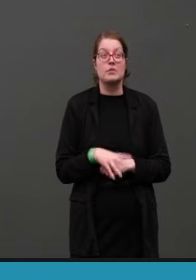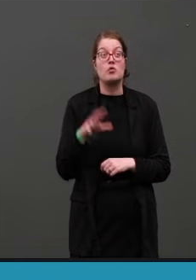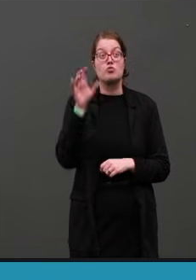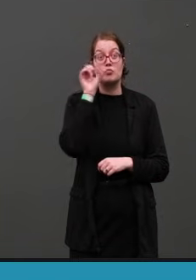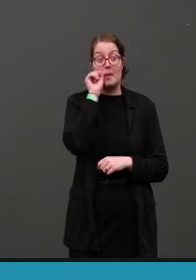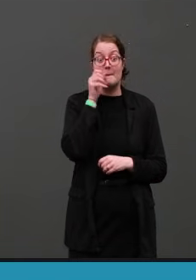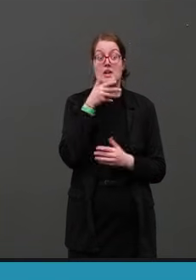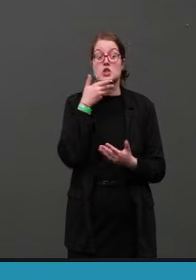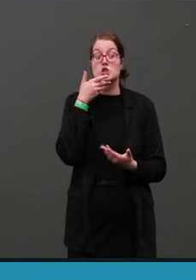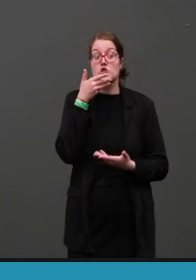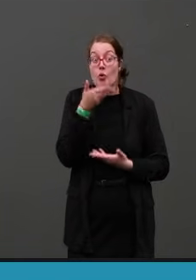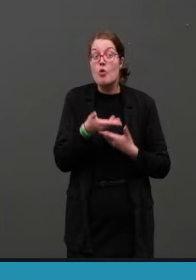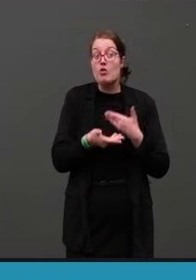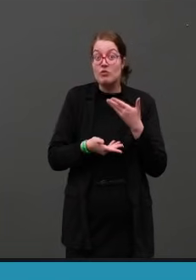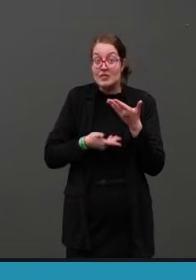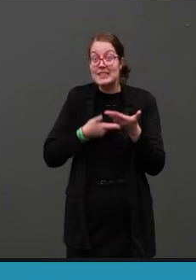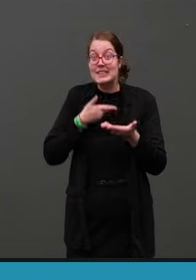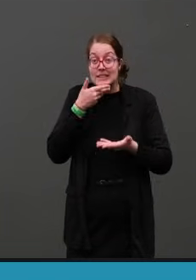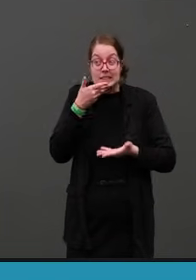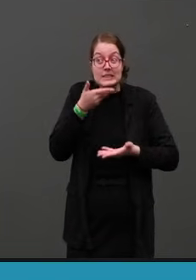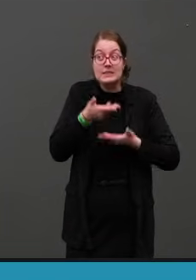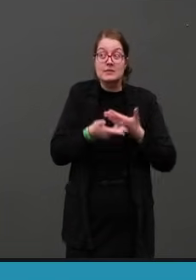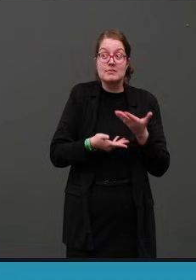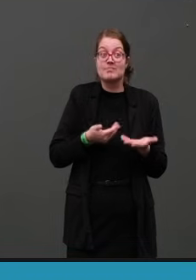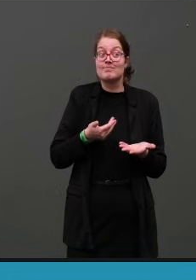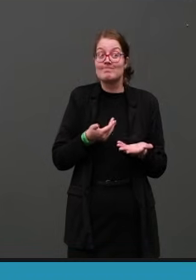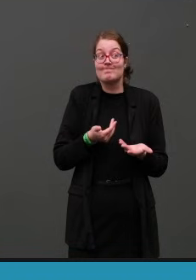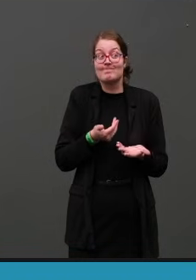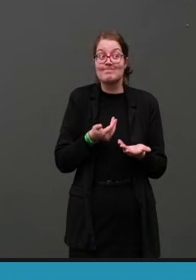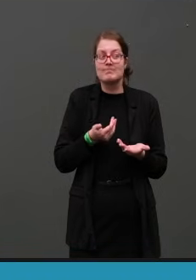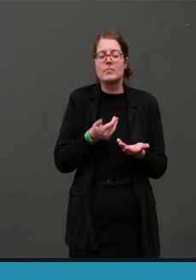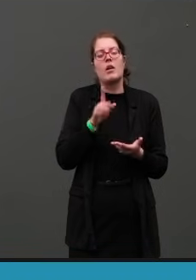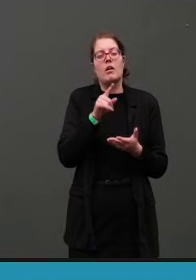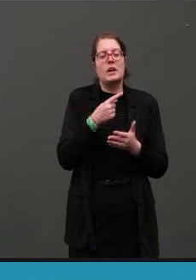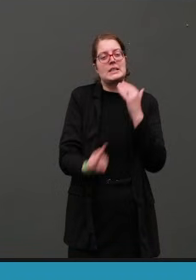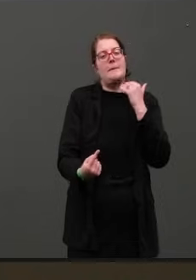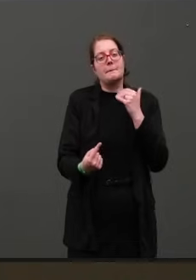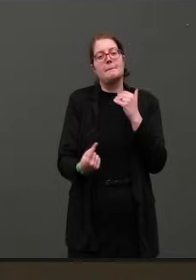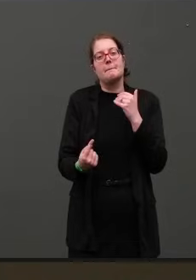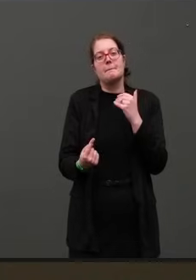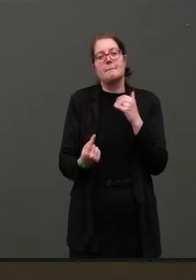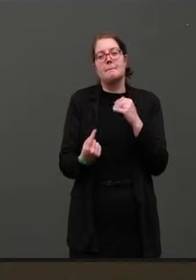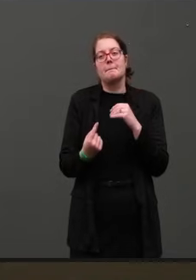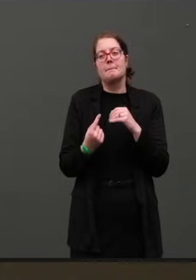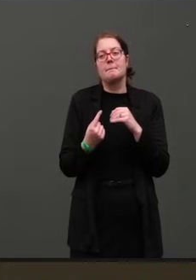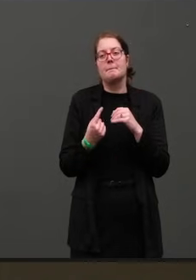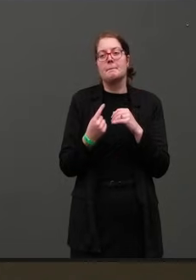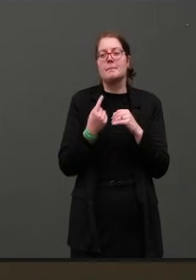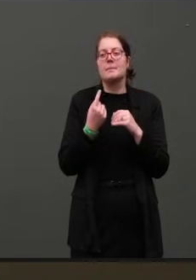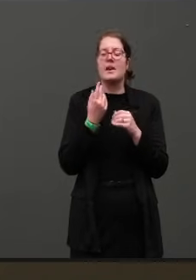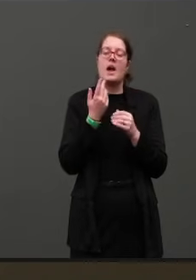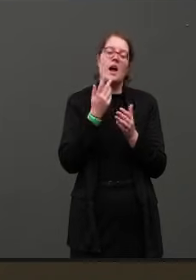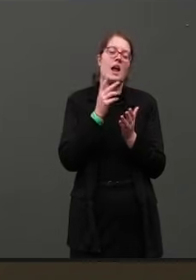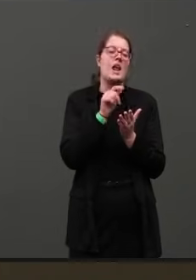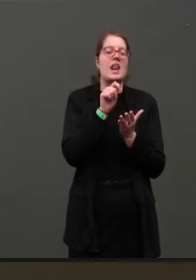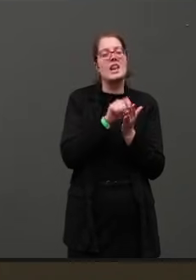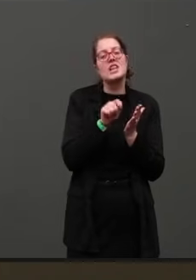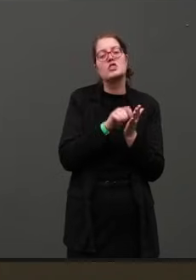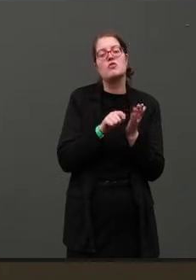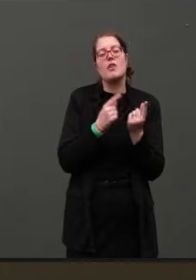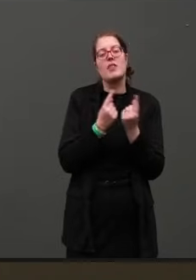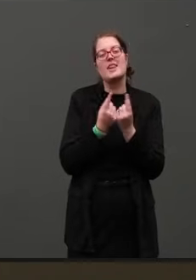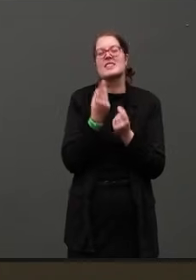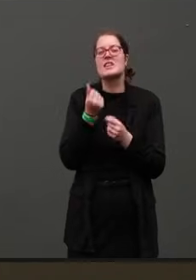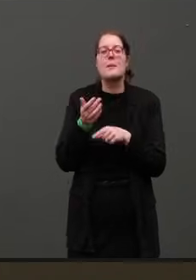story. Now, there's an obvious exception for mood painting literary stuff, certain brand of cinema, casual games